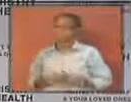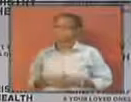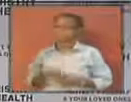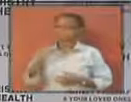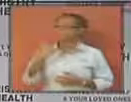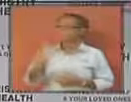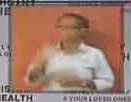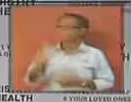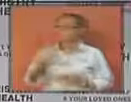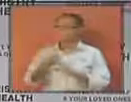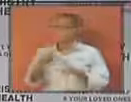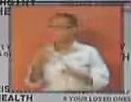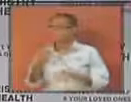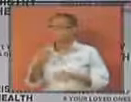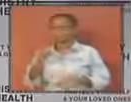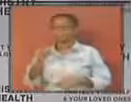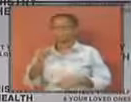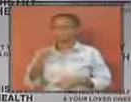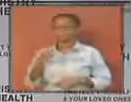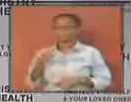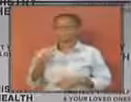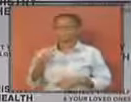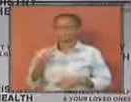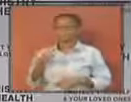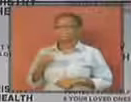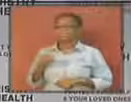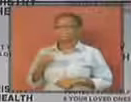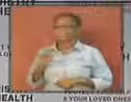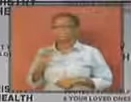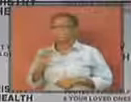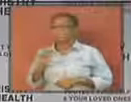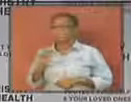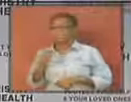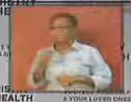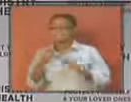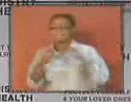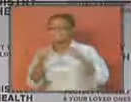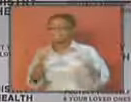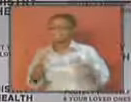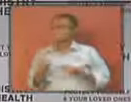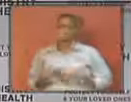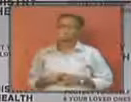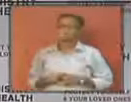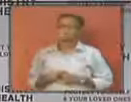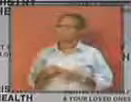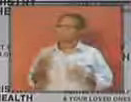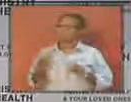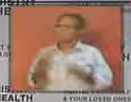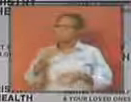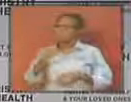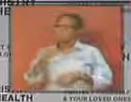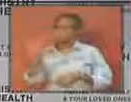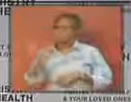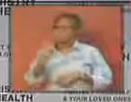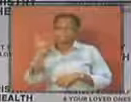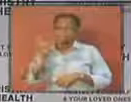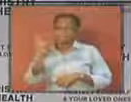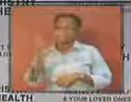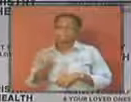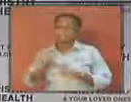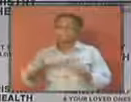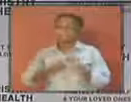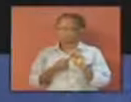questions this morning are for the Chief Medical Officer. So, Dr. Parasram, on Wednesday, we're going to start more of a